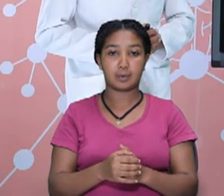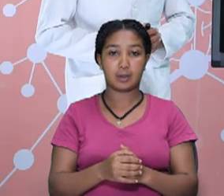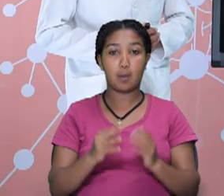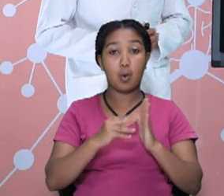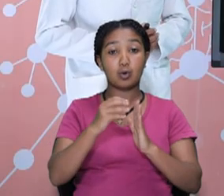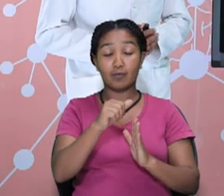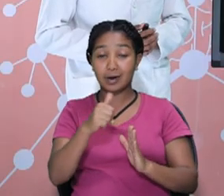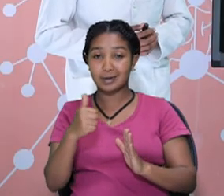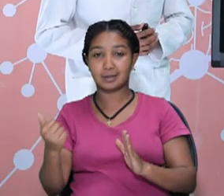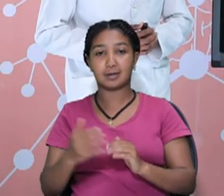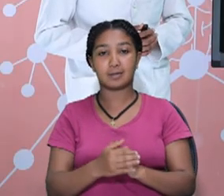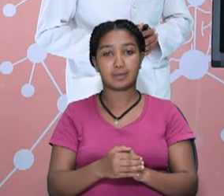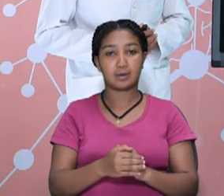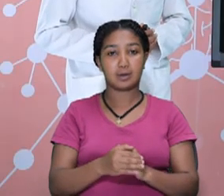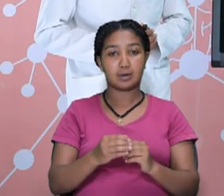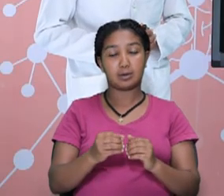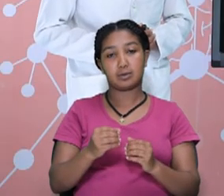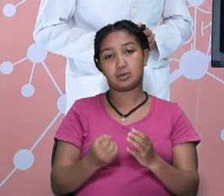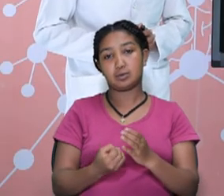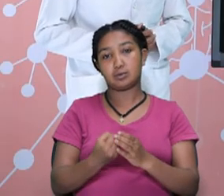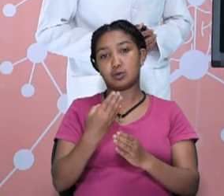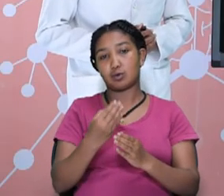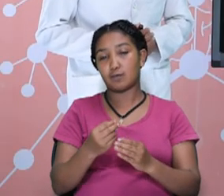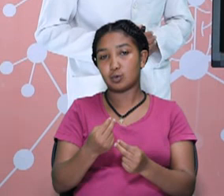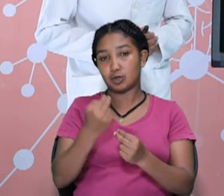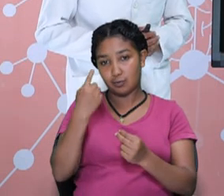mode of another modes of nutrition for survival.